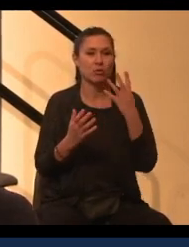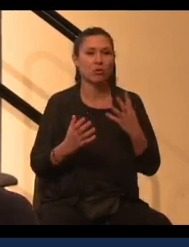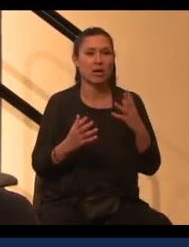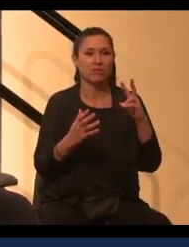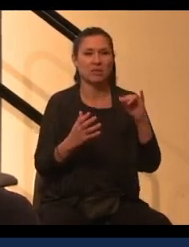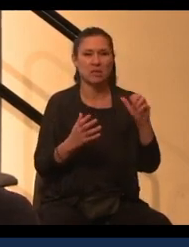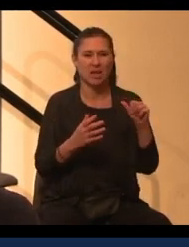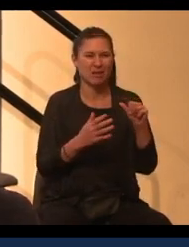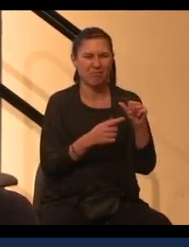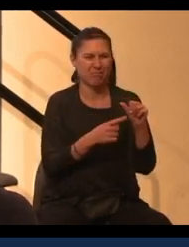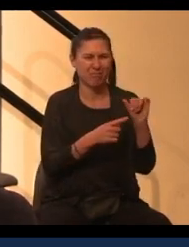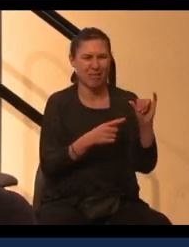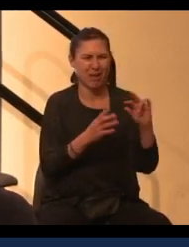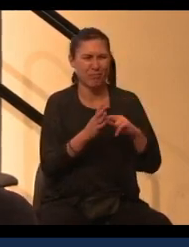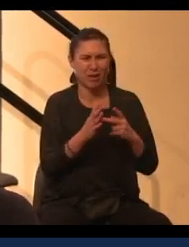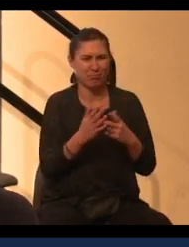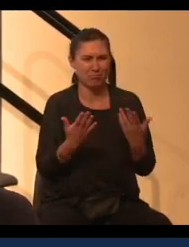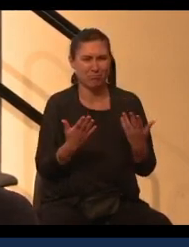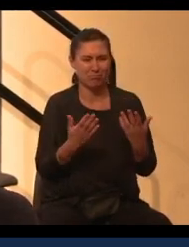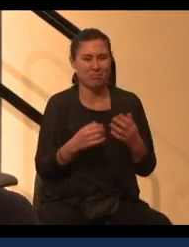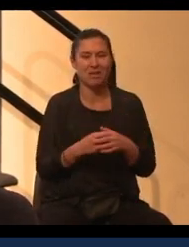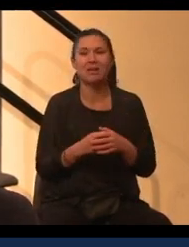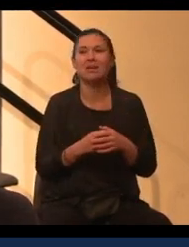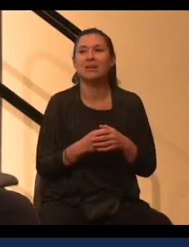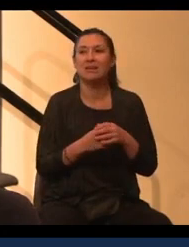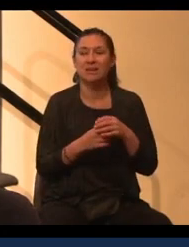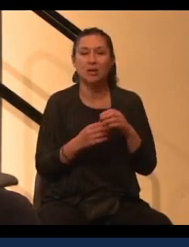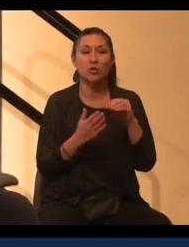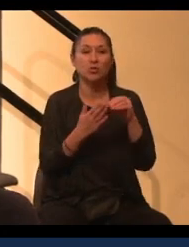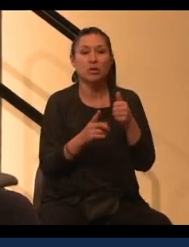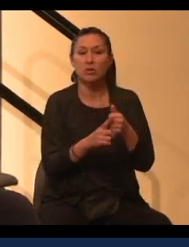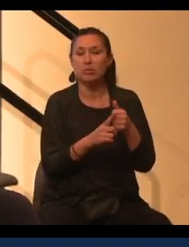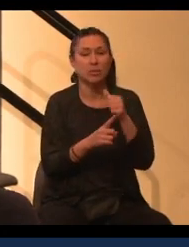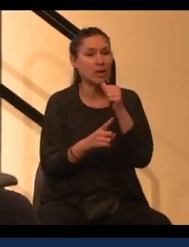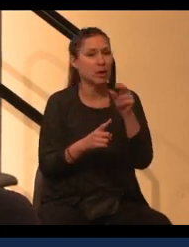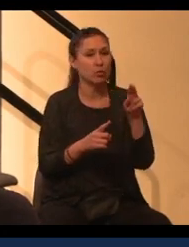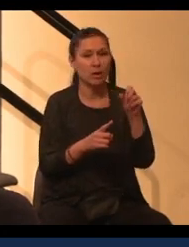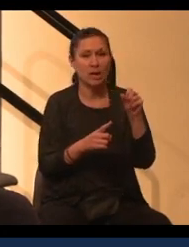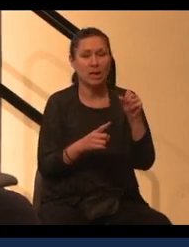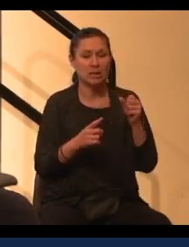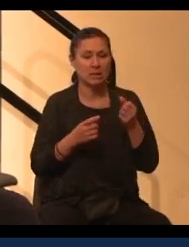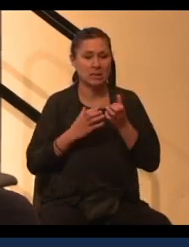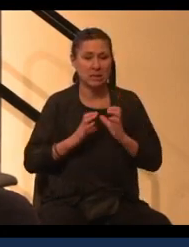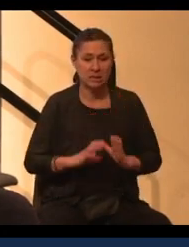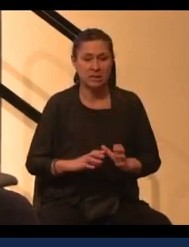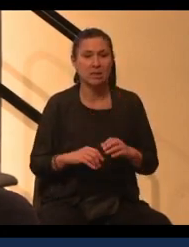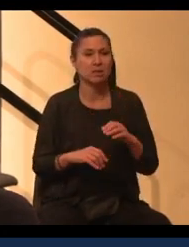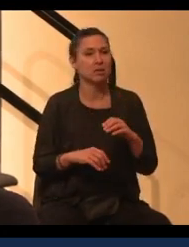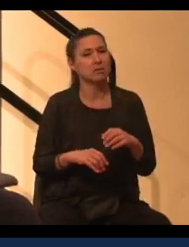Well, what does that mean? So in general, it's students that are not US citizens, they're not